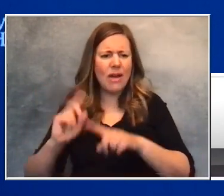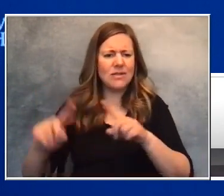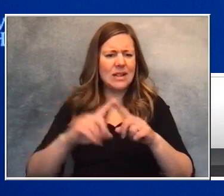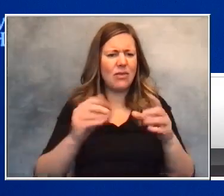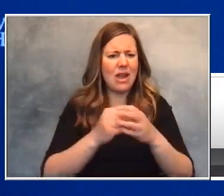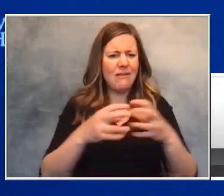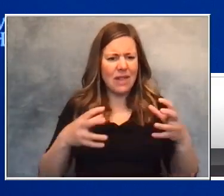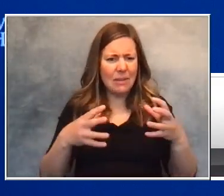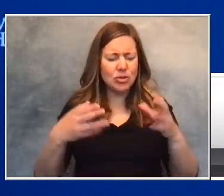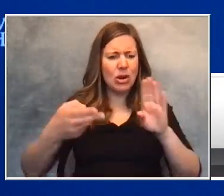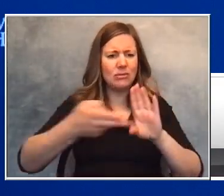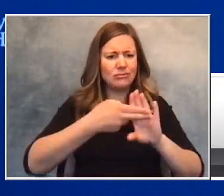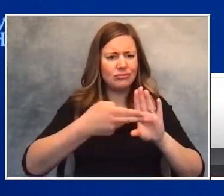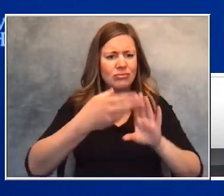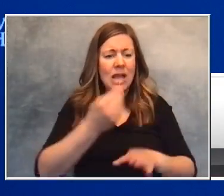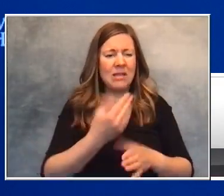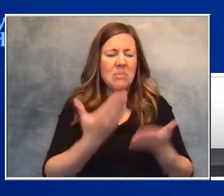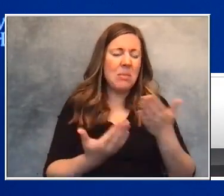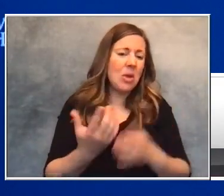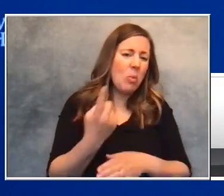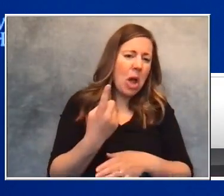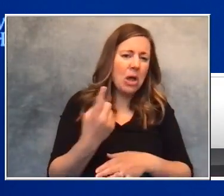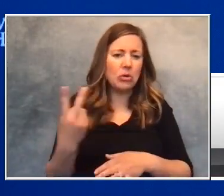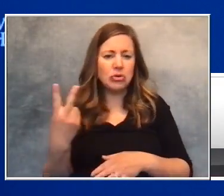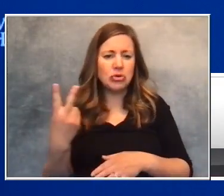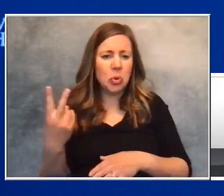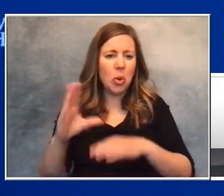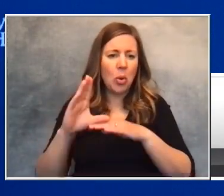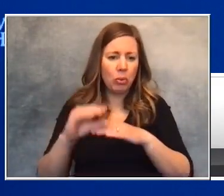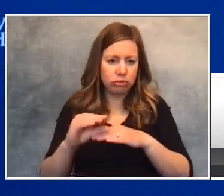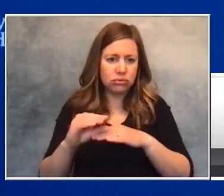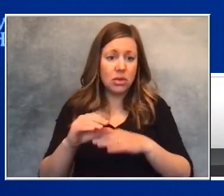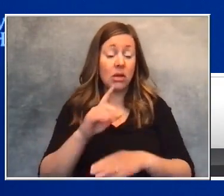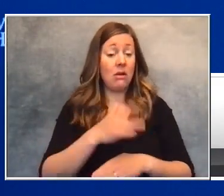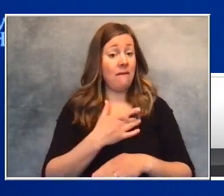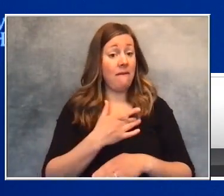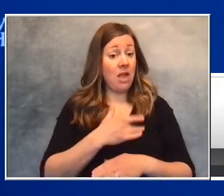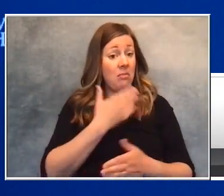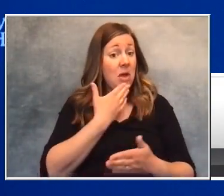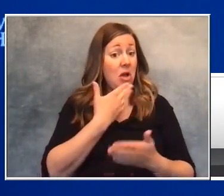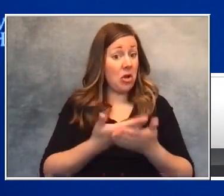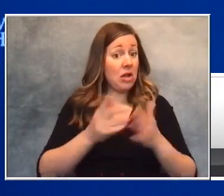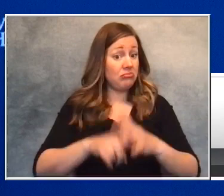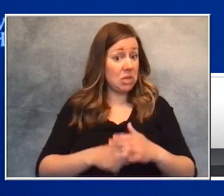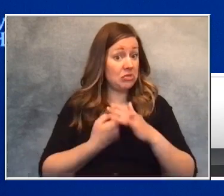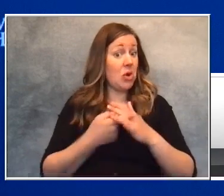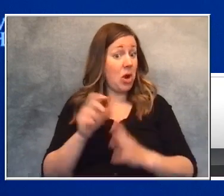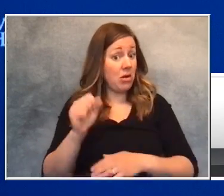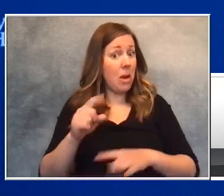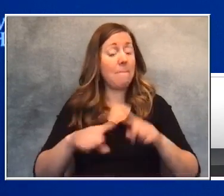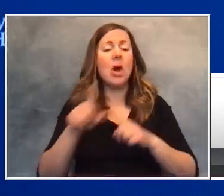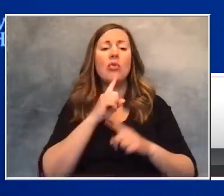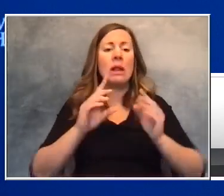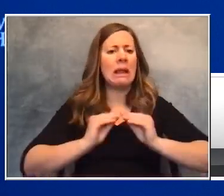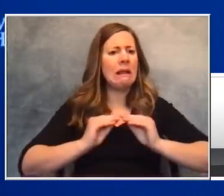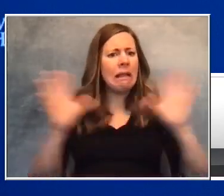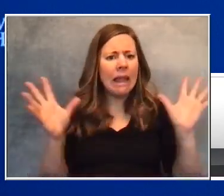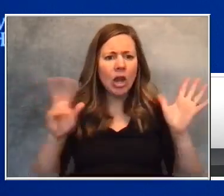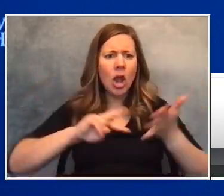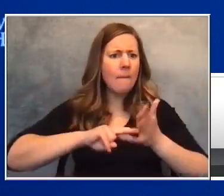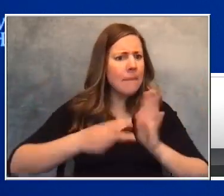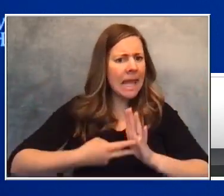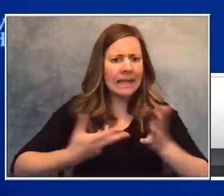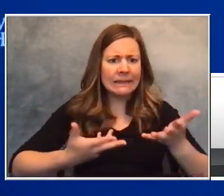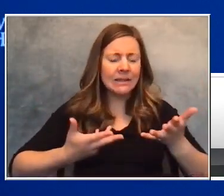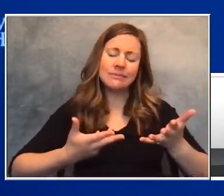2 of them had been decreased. I think it's a good stepping stone, but it's really unclear what this truly means in